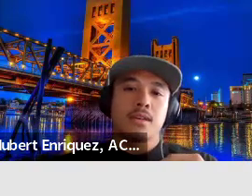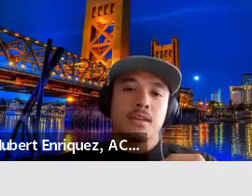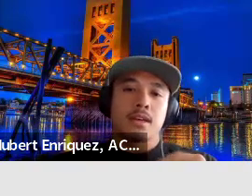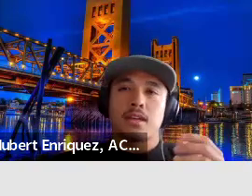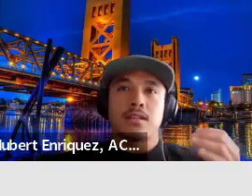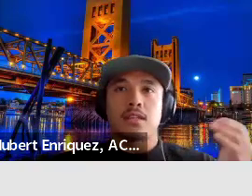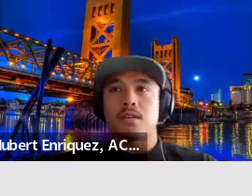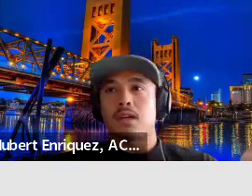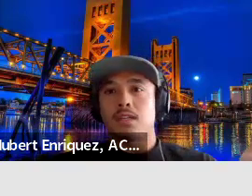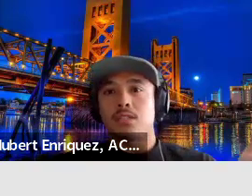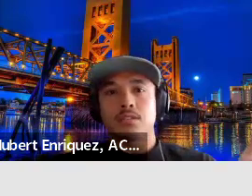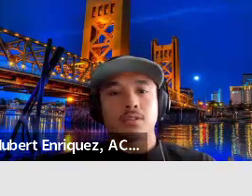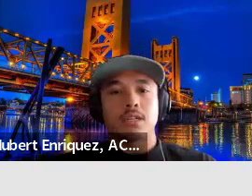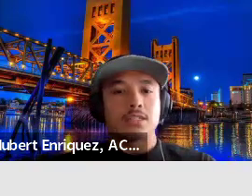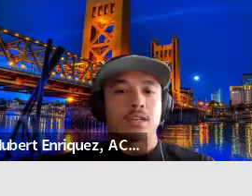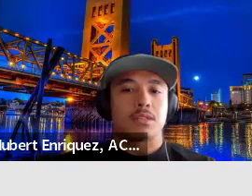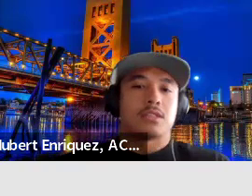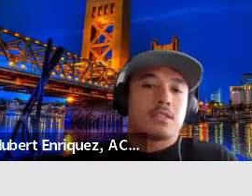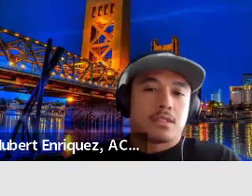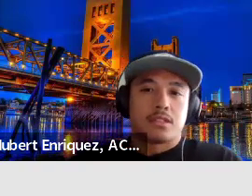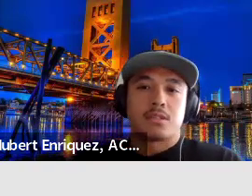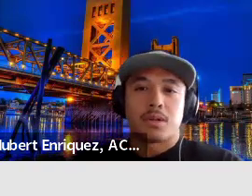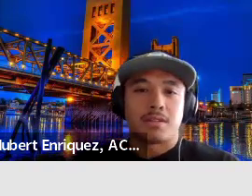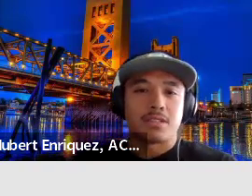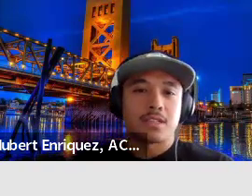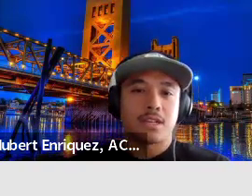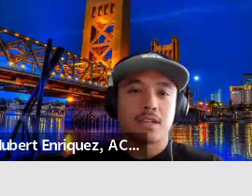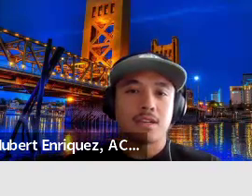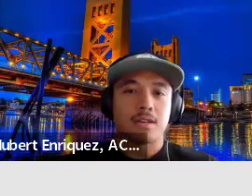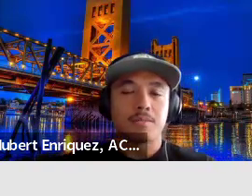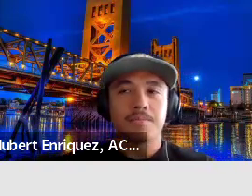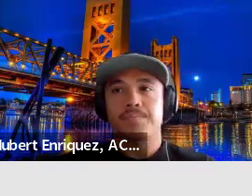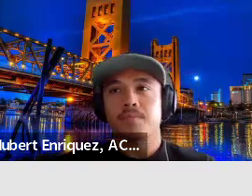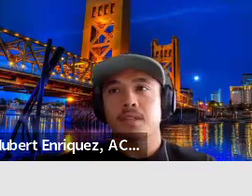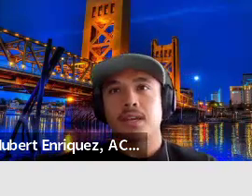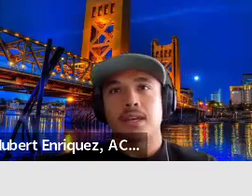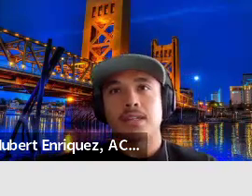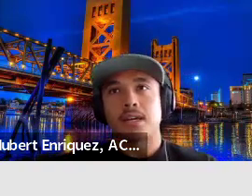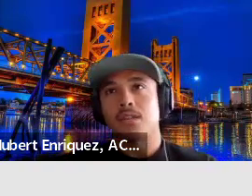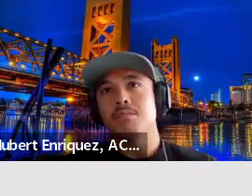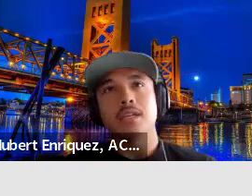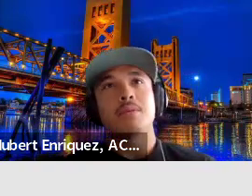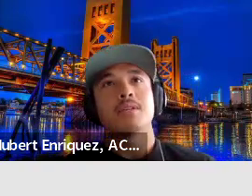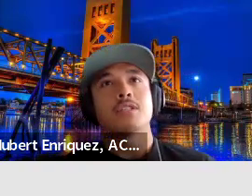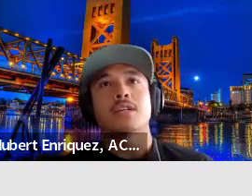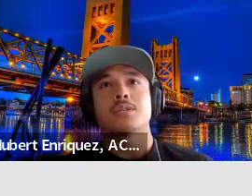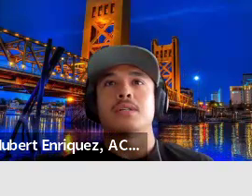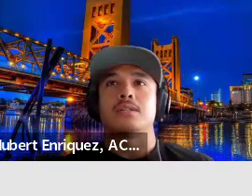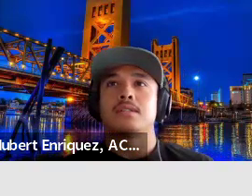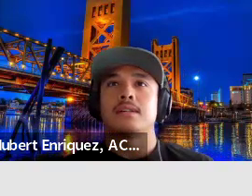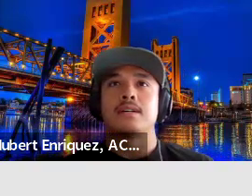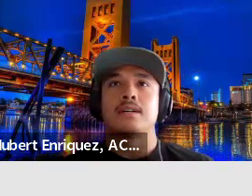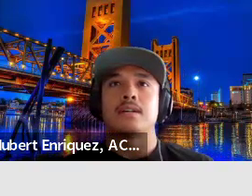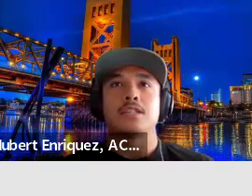So again, thank you guys for taking the time to just listen to what I have to say. And I'll leave my email in the chat